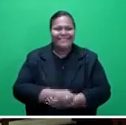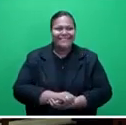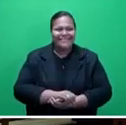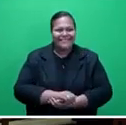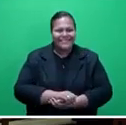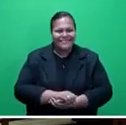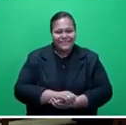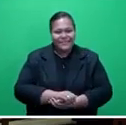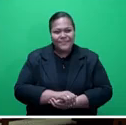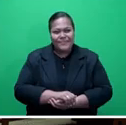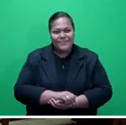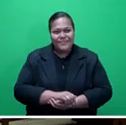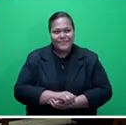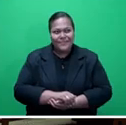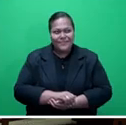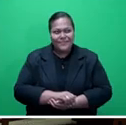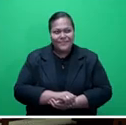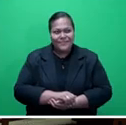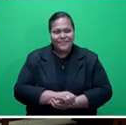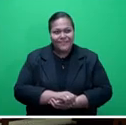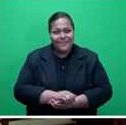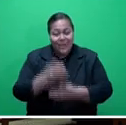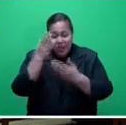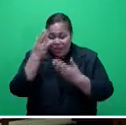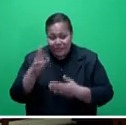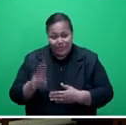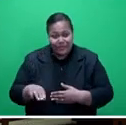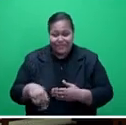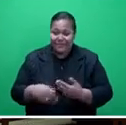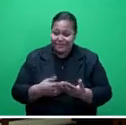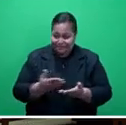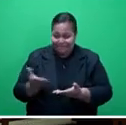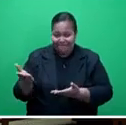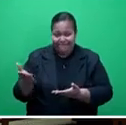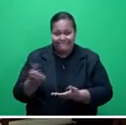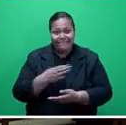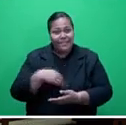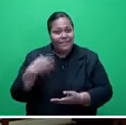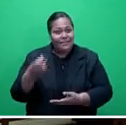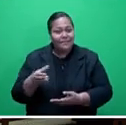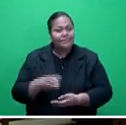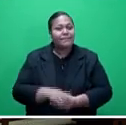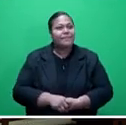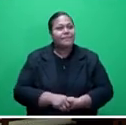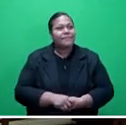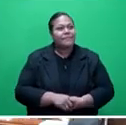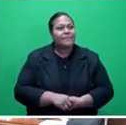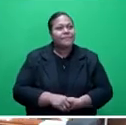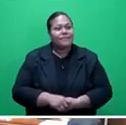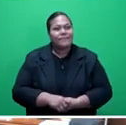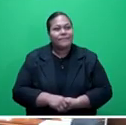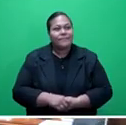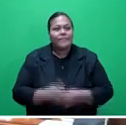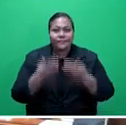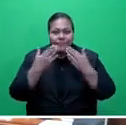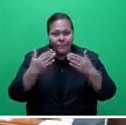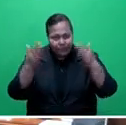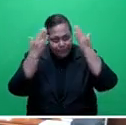Honourable Minister, you have the floor. Thank you, Honourable Speaker.